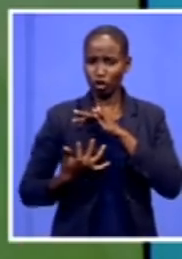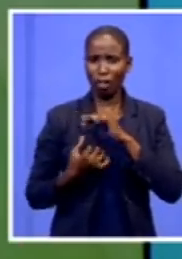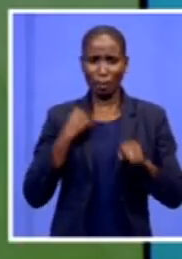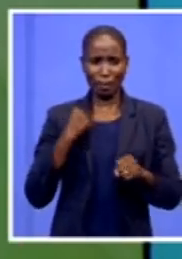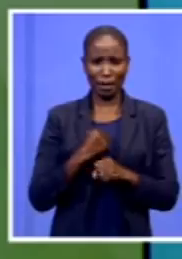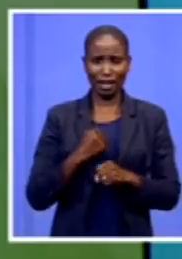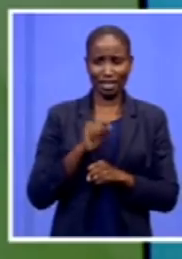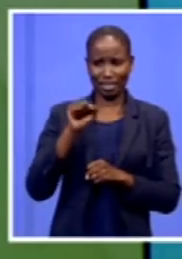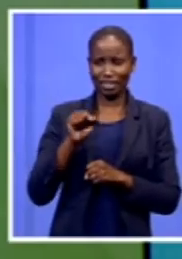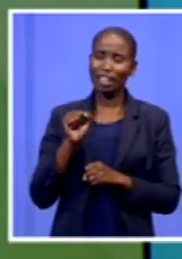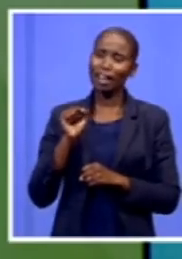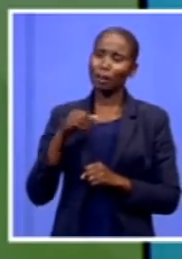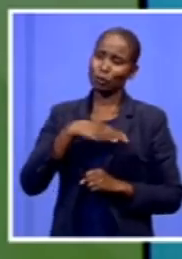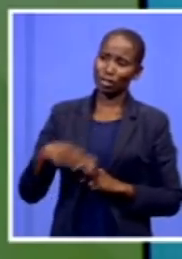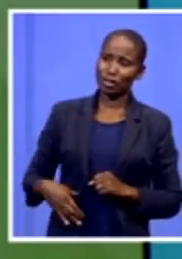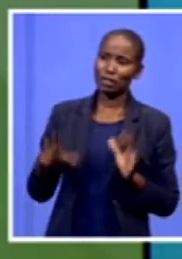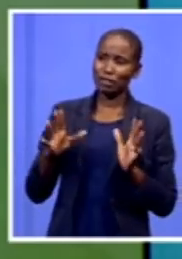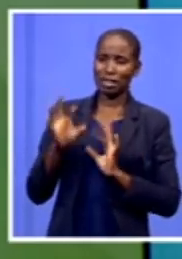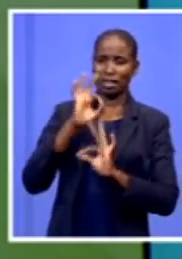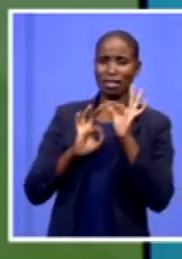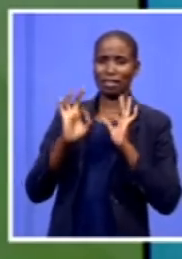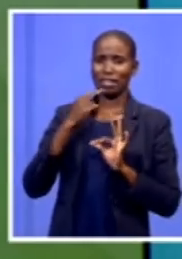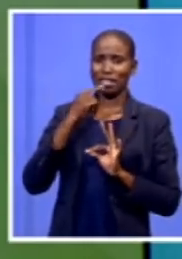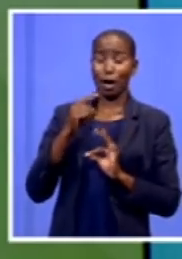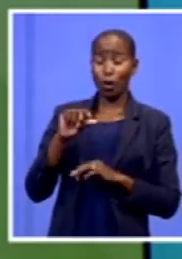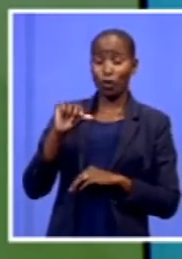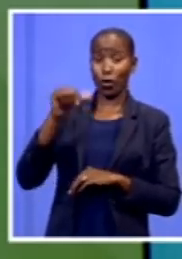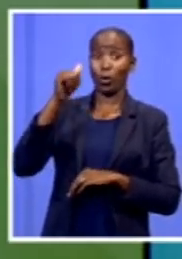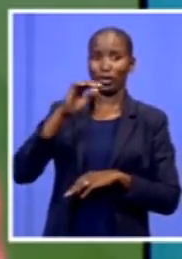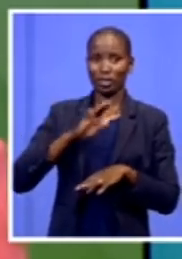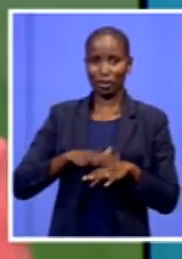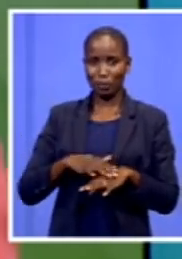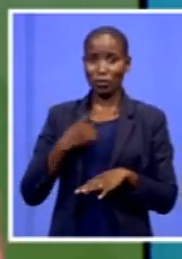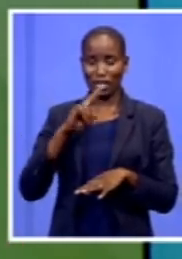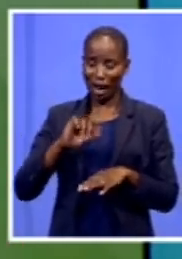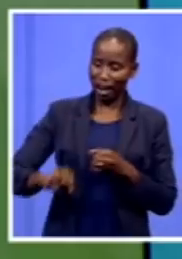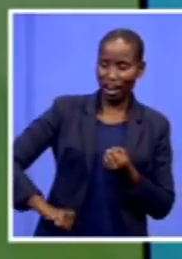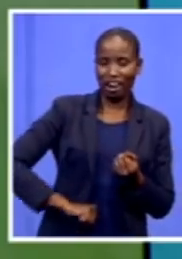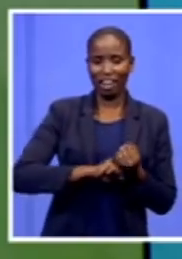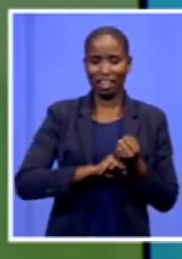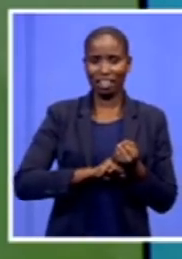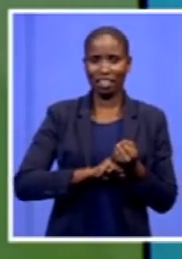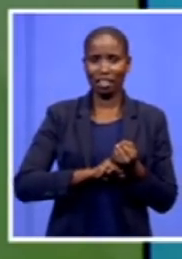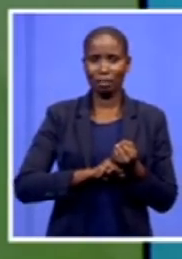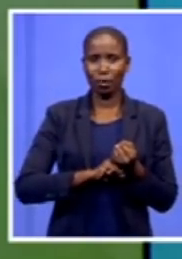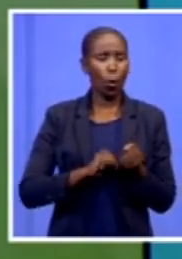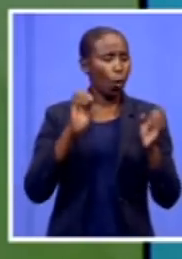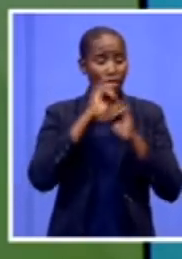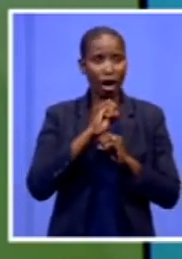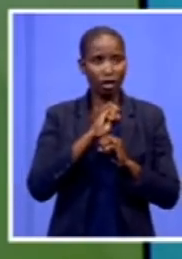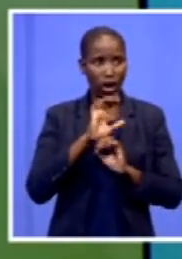very first moment on, we have backed this initiative without any hesitation and teamed up with you